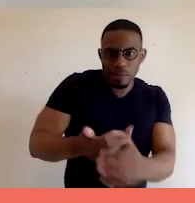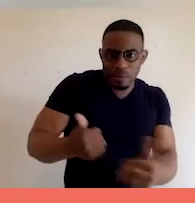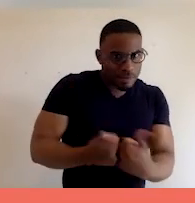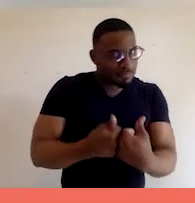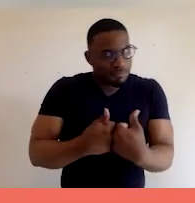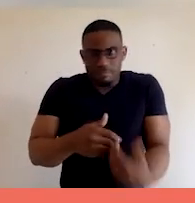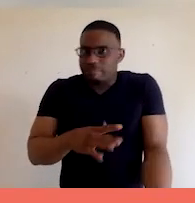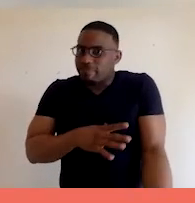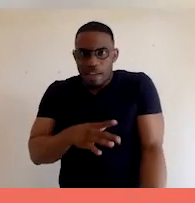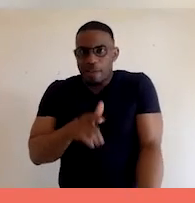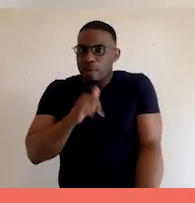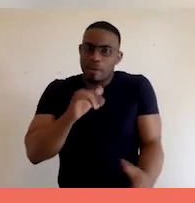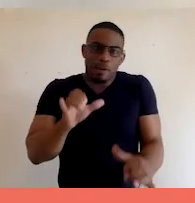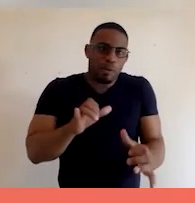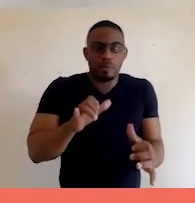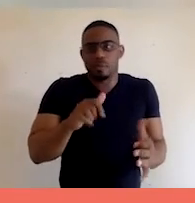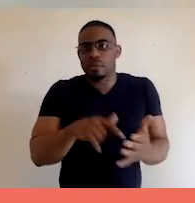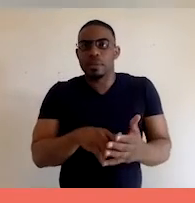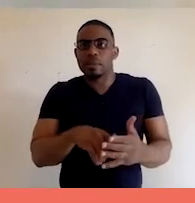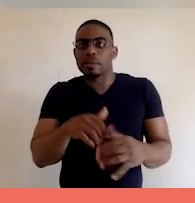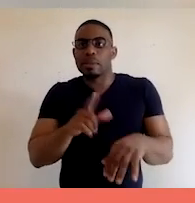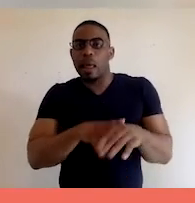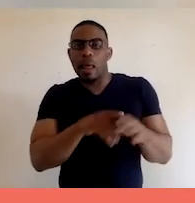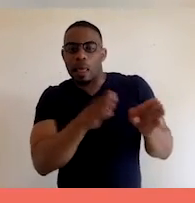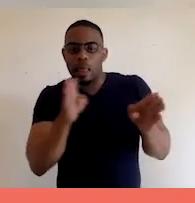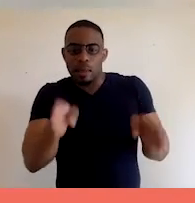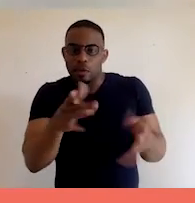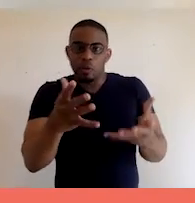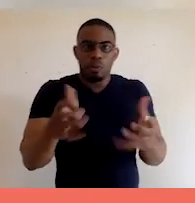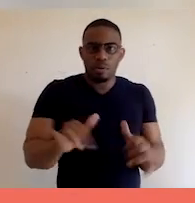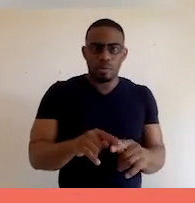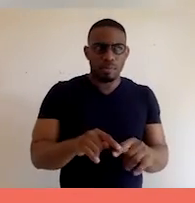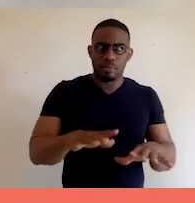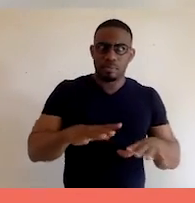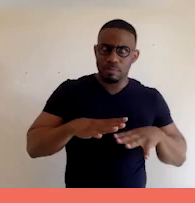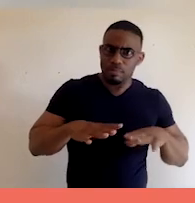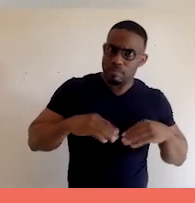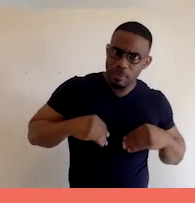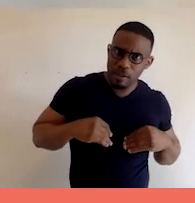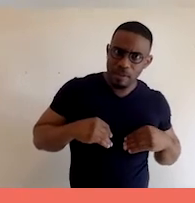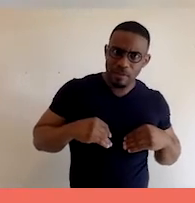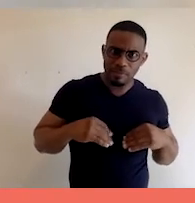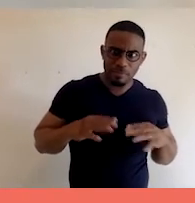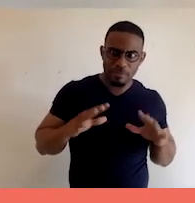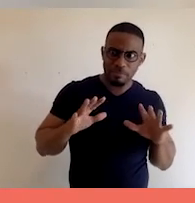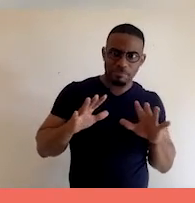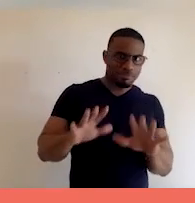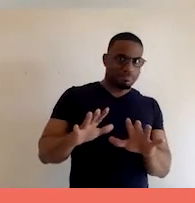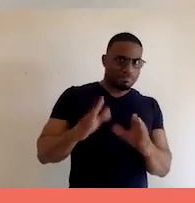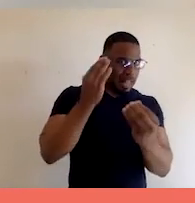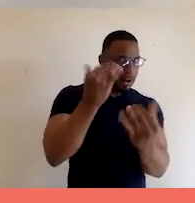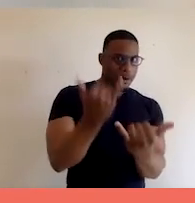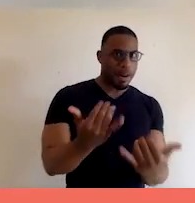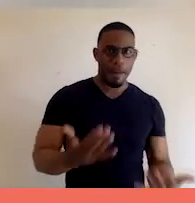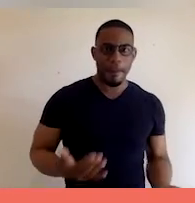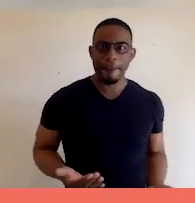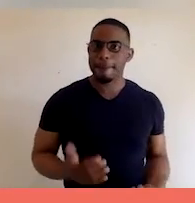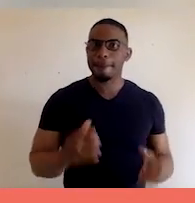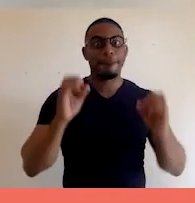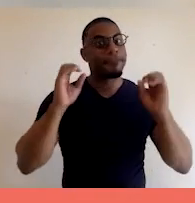okay that you know you didn't do this the time period that you wanted to do it. It's okay. I'm letting you know now,